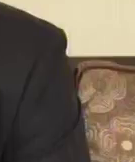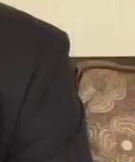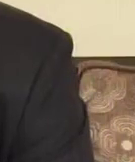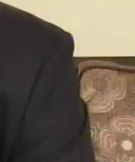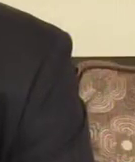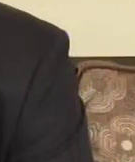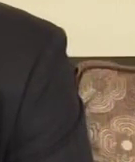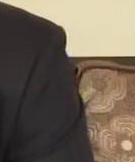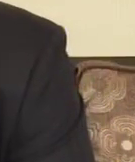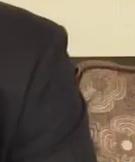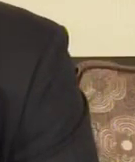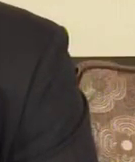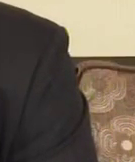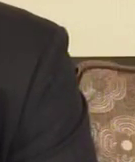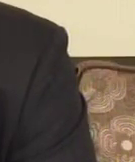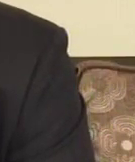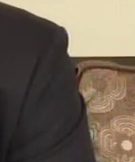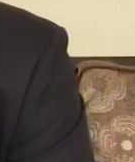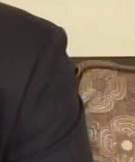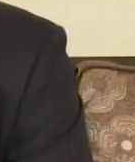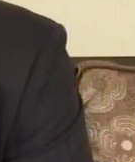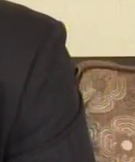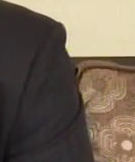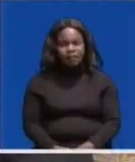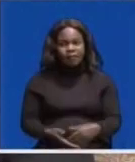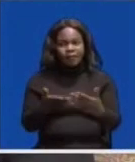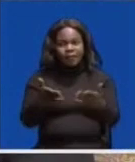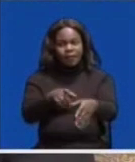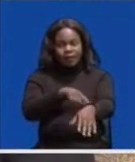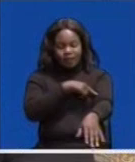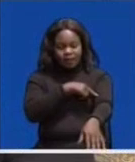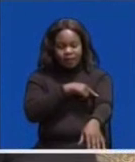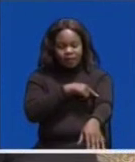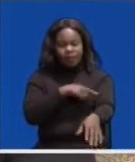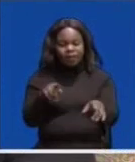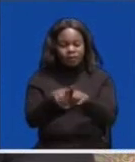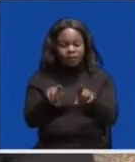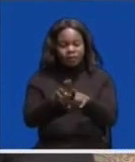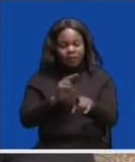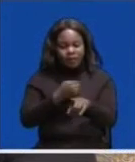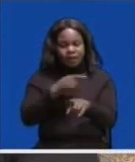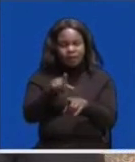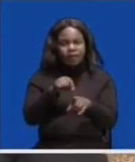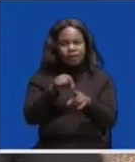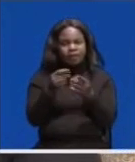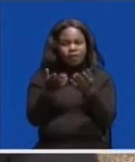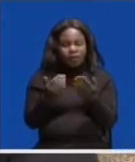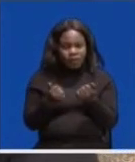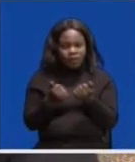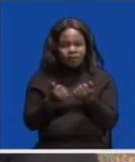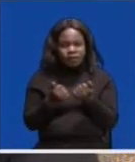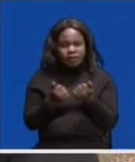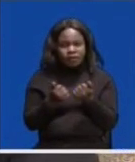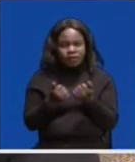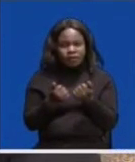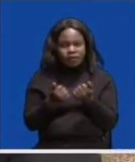Mimbula, we've done a lot of work there, we've spent a lot of money, and we're just finalising issues we've got in terms